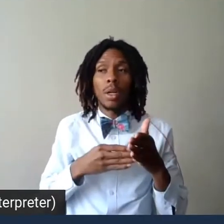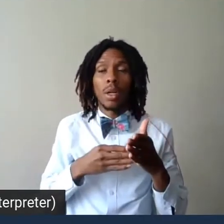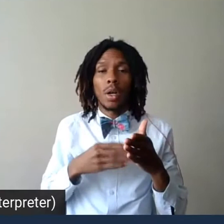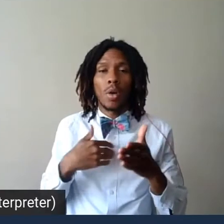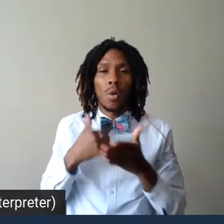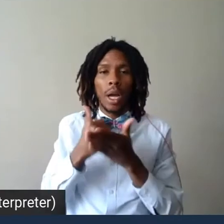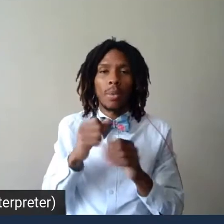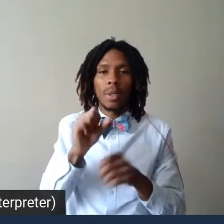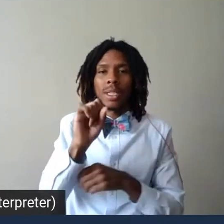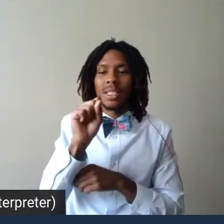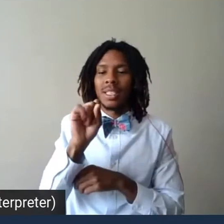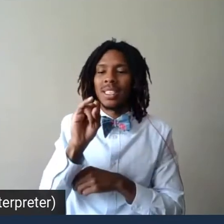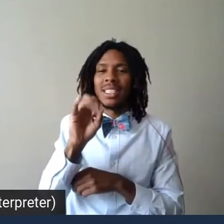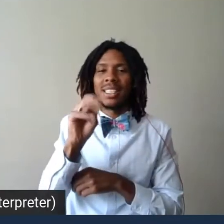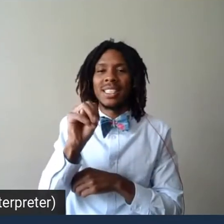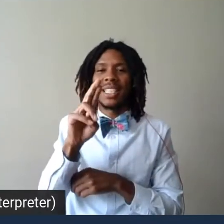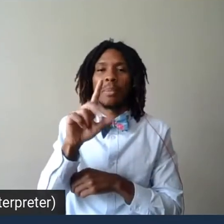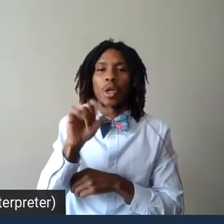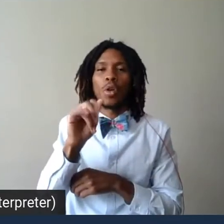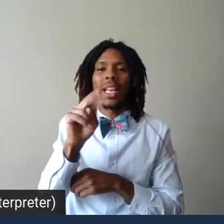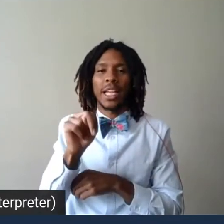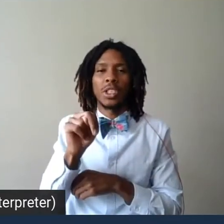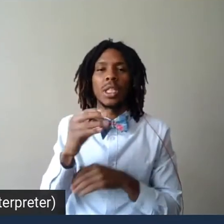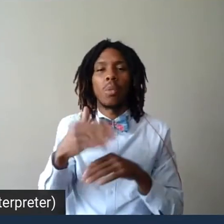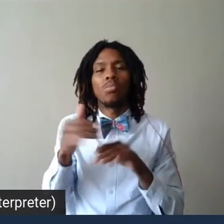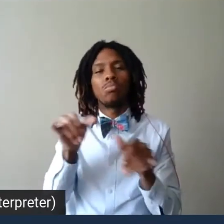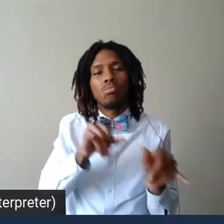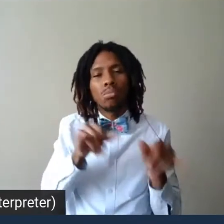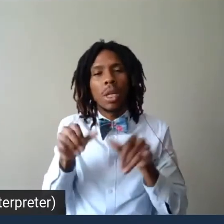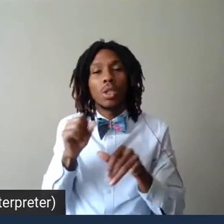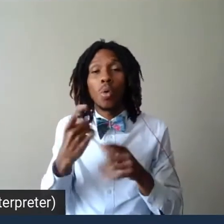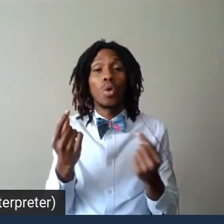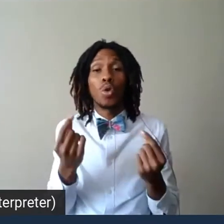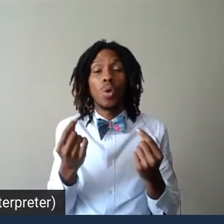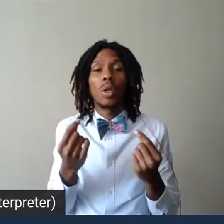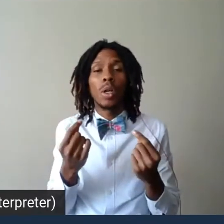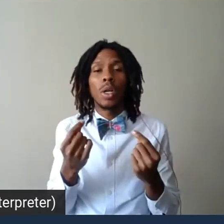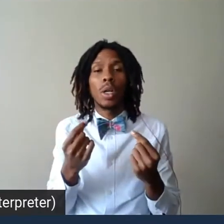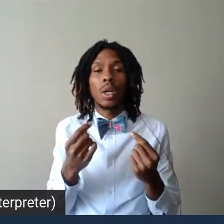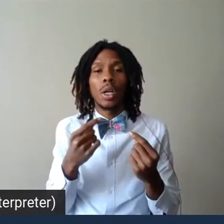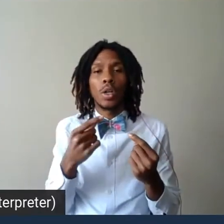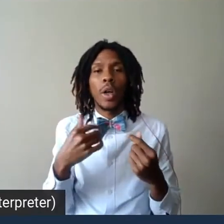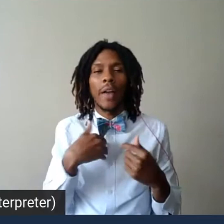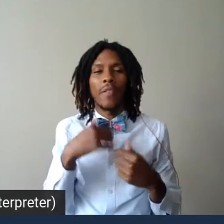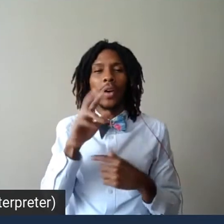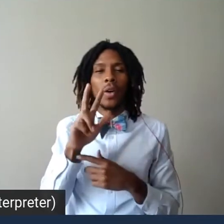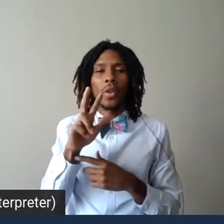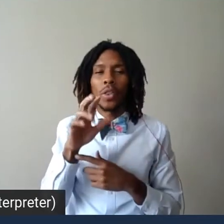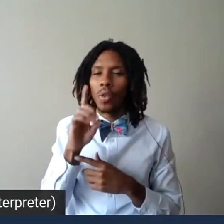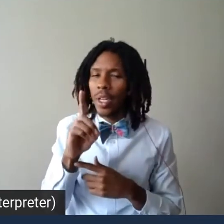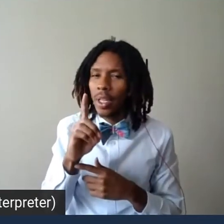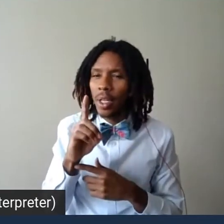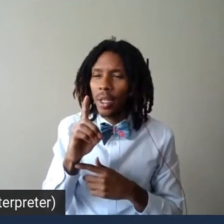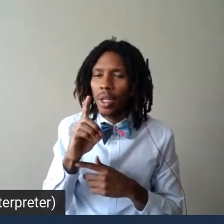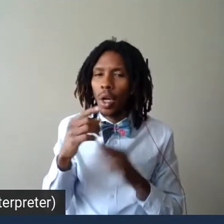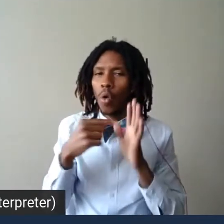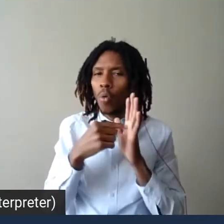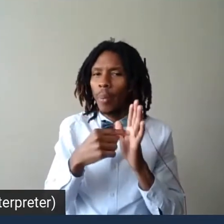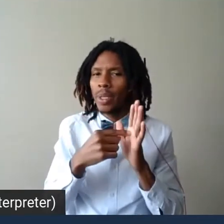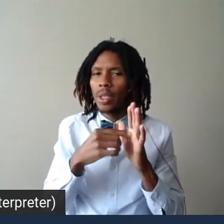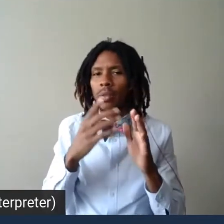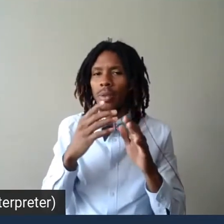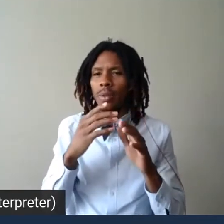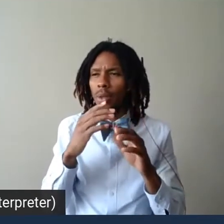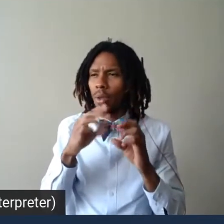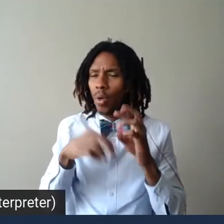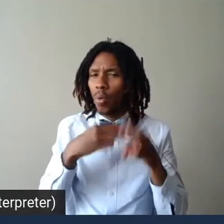is simulation. Okay. So basically what you do is you bring in a 3D virtual representation of the world, like